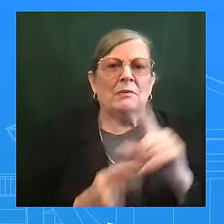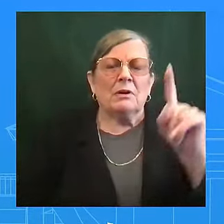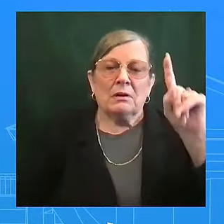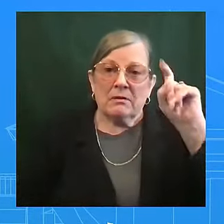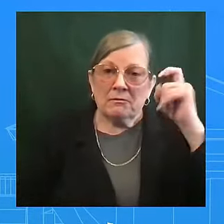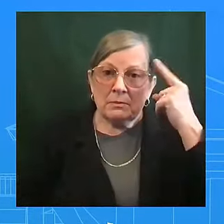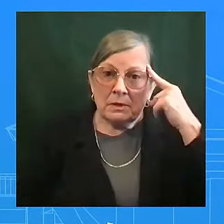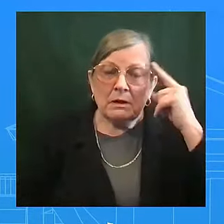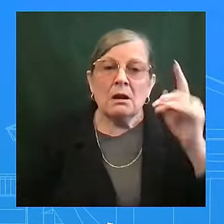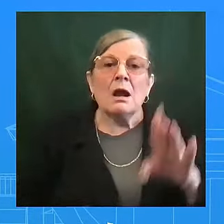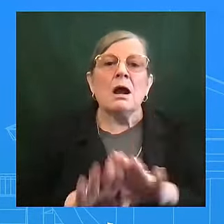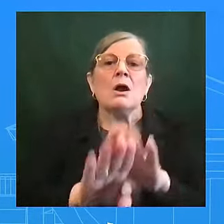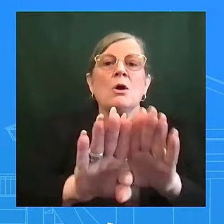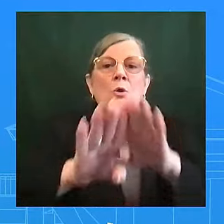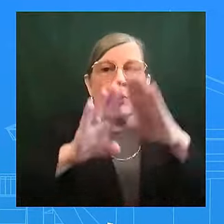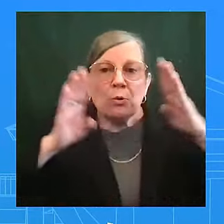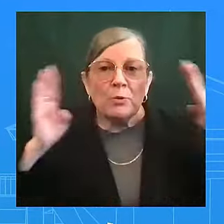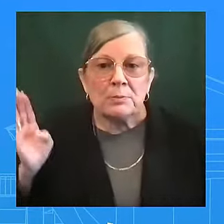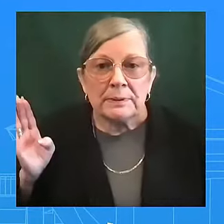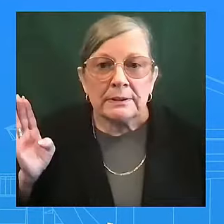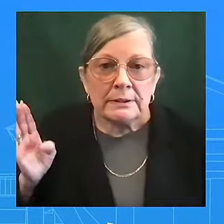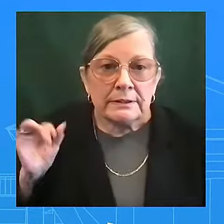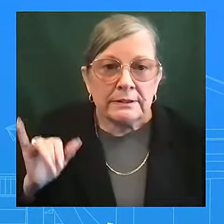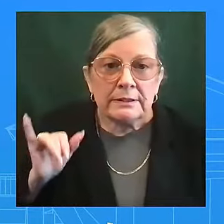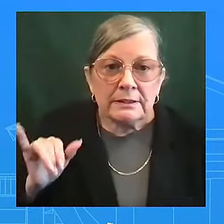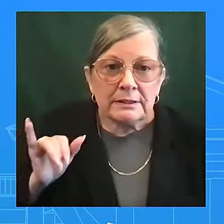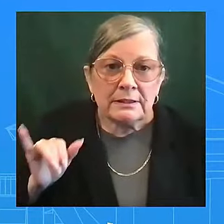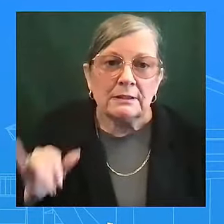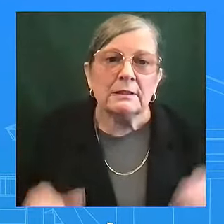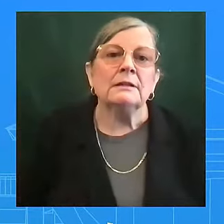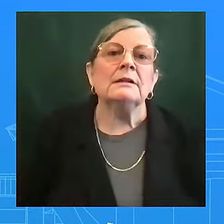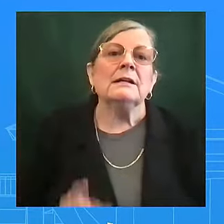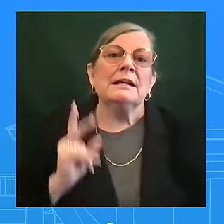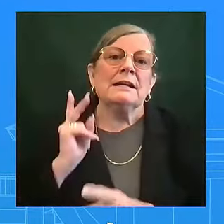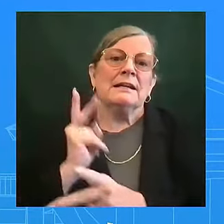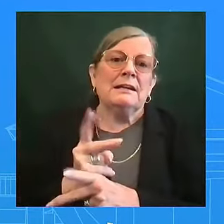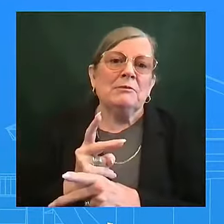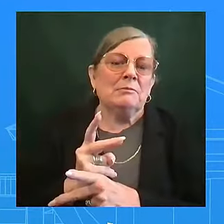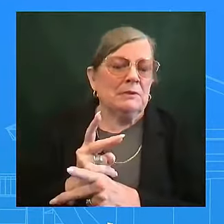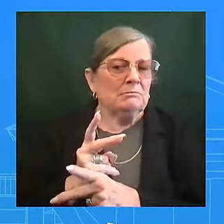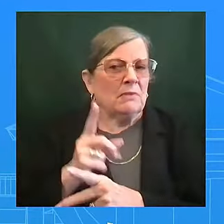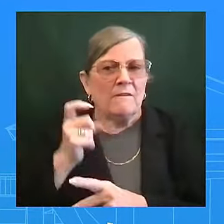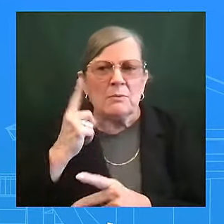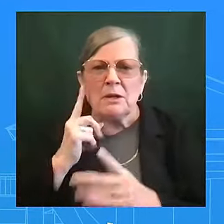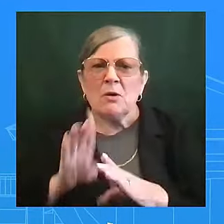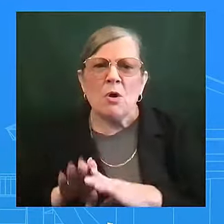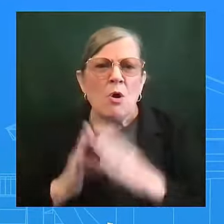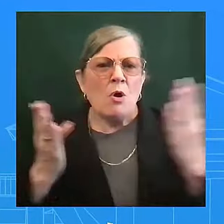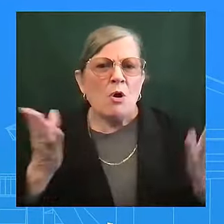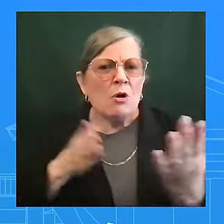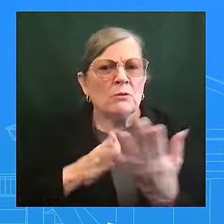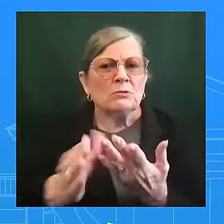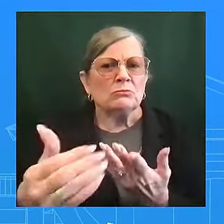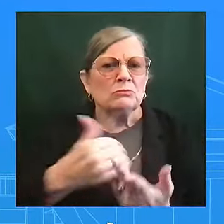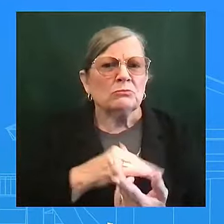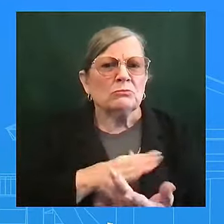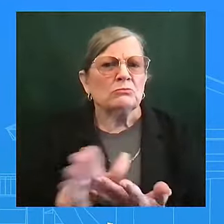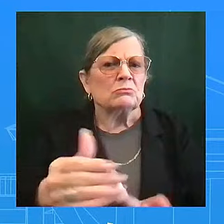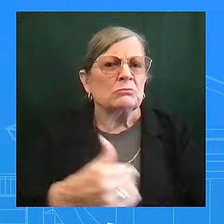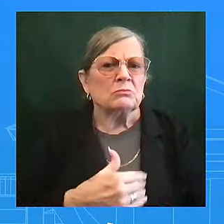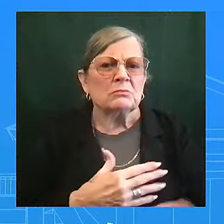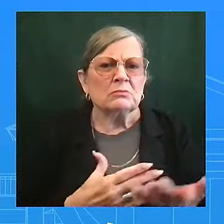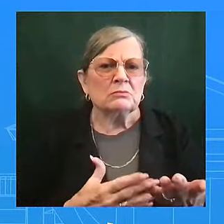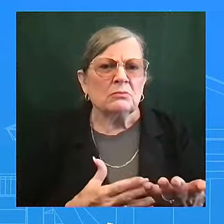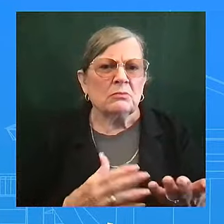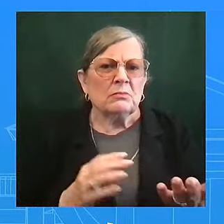keep the government open, and we believe it should be with a short-term CR. Okay, Selena. On that point about government funding, how is the